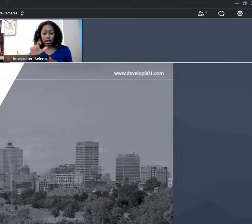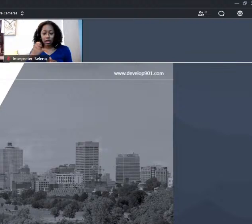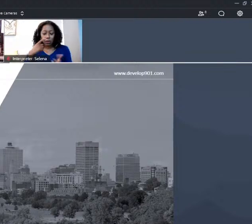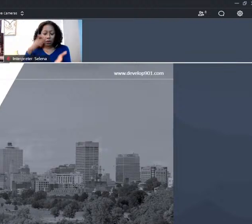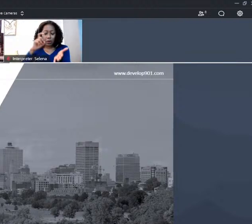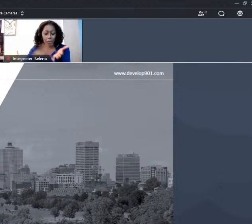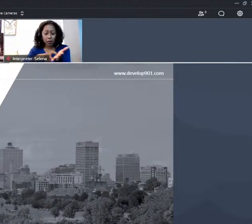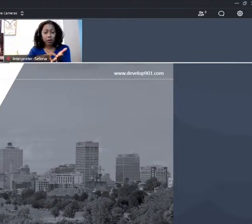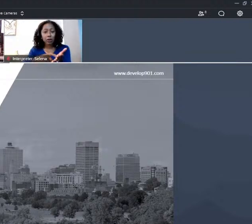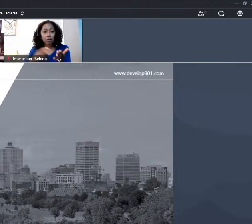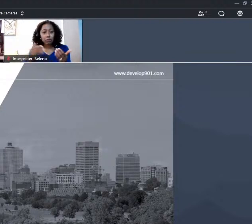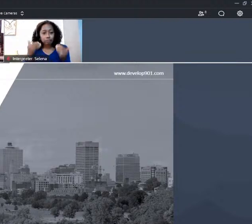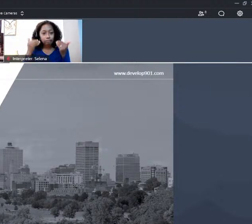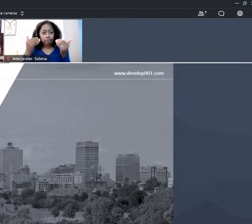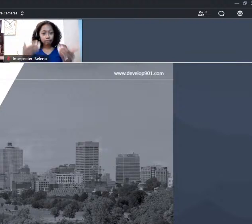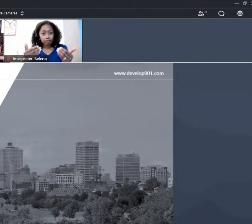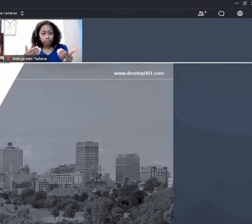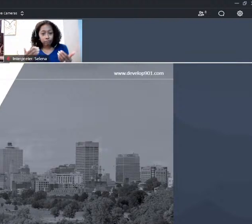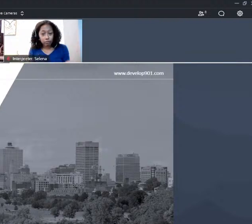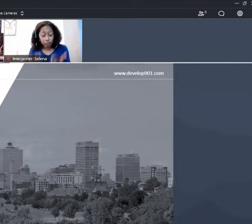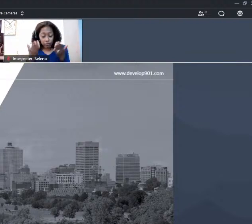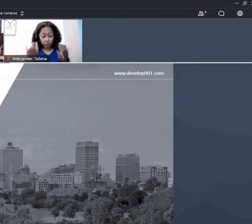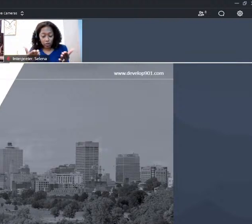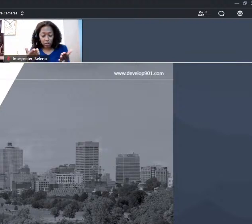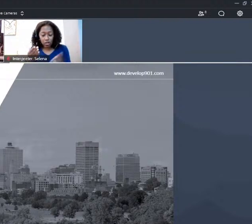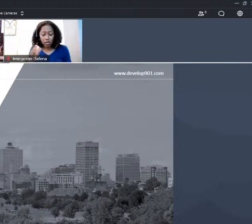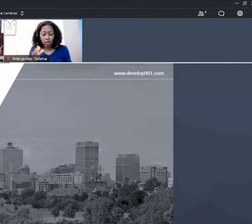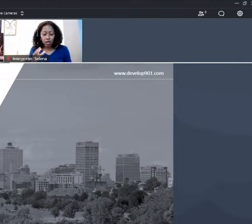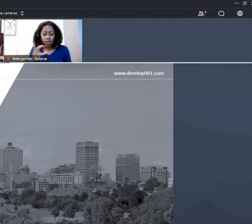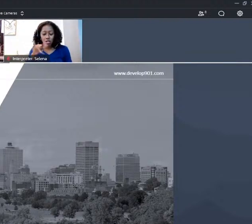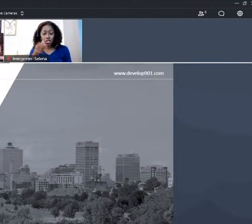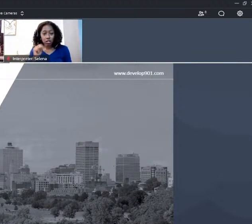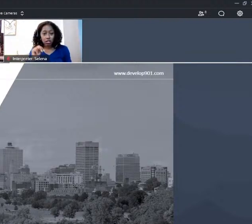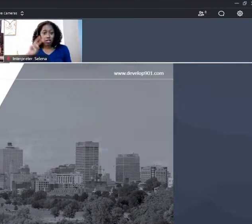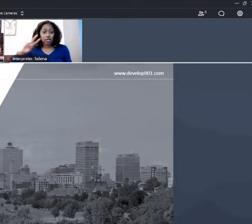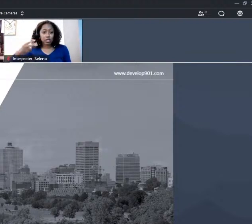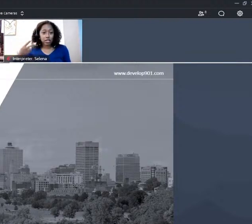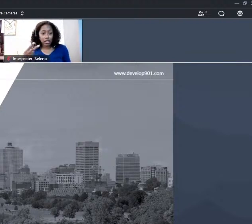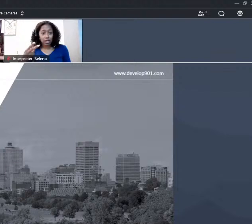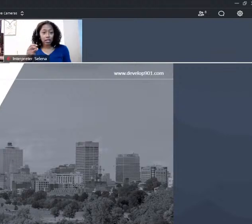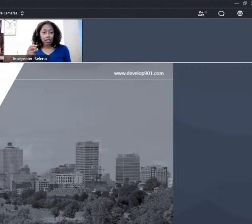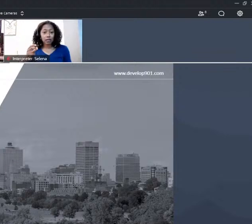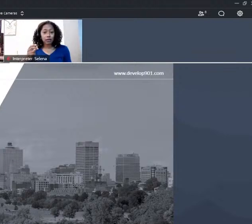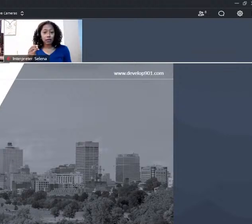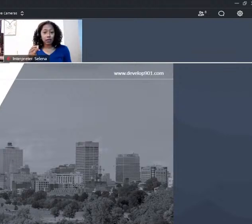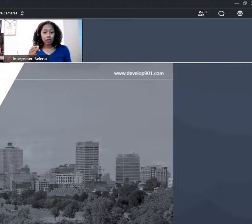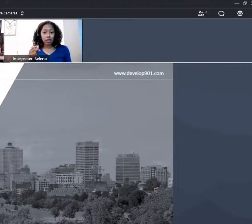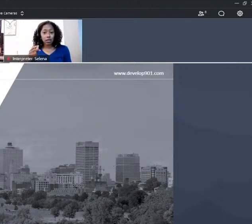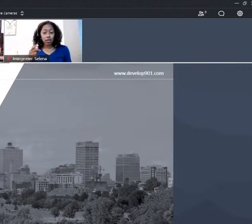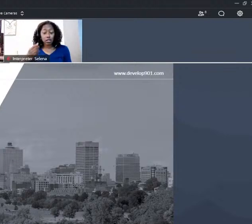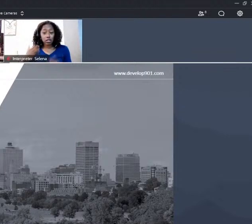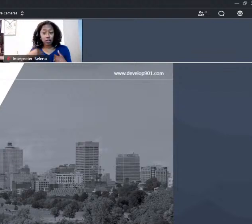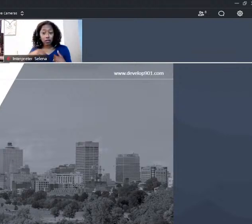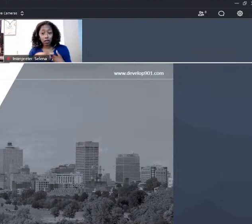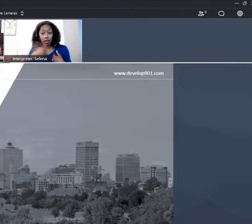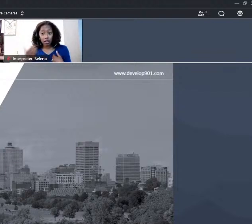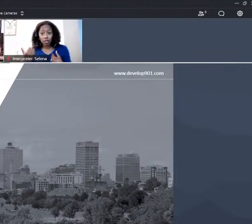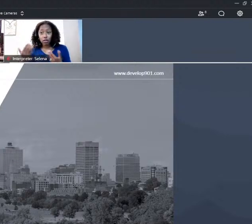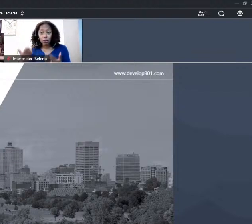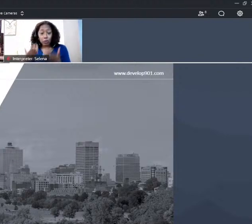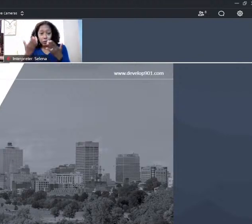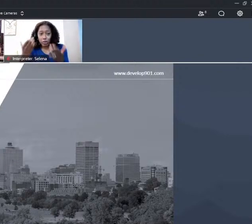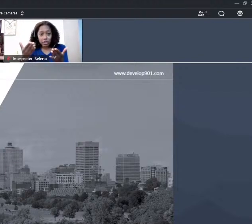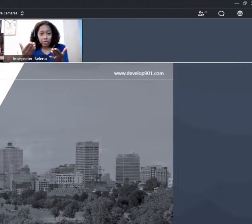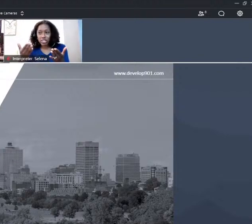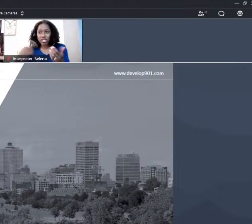move. Been moved by Councilman Canale, second by Council Lady Johnson. Staff is here. Should any member wish yet another presentation? But seeing no members in the queue,